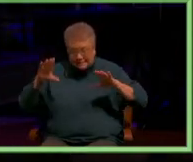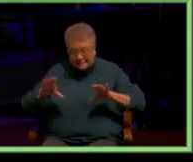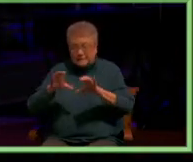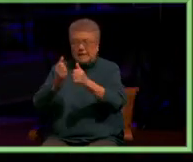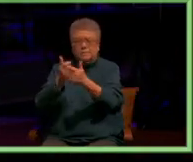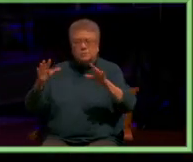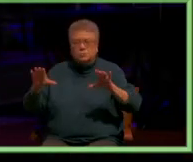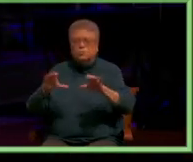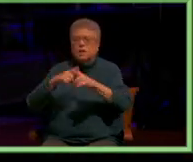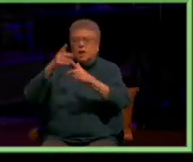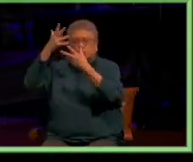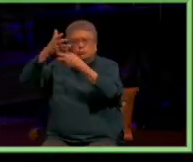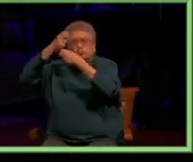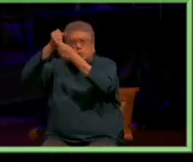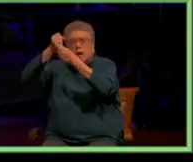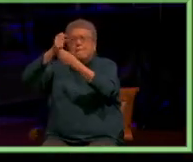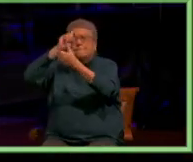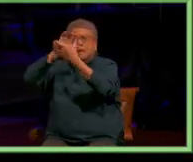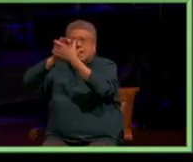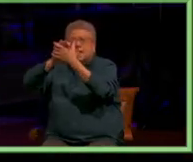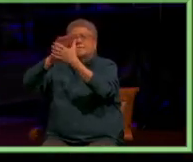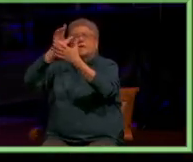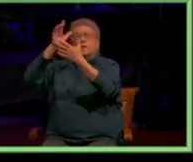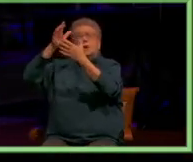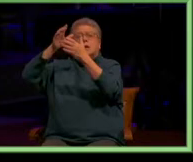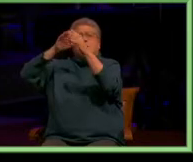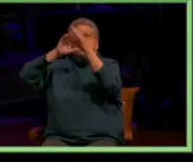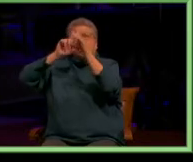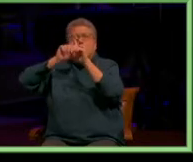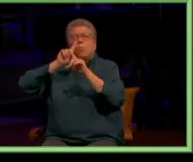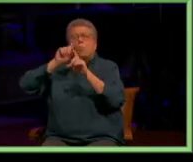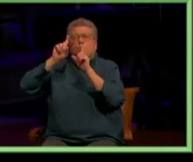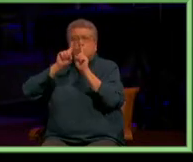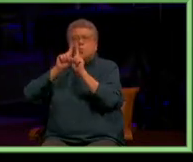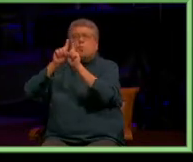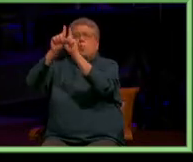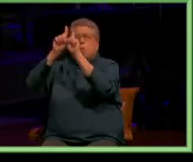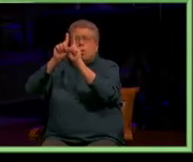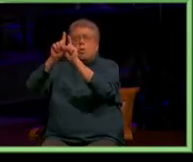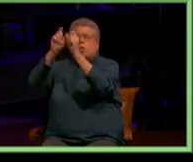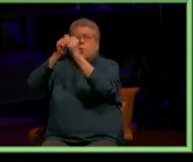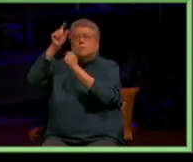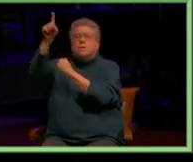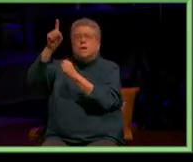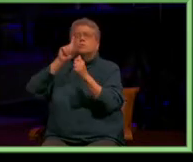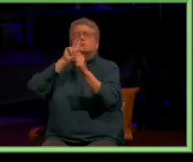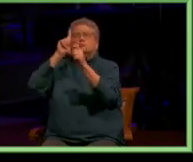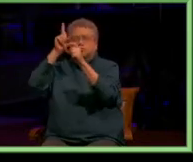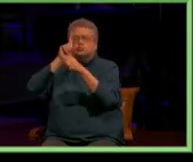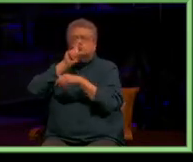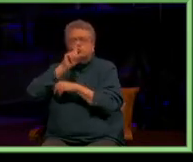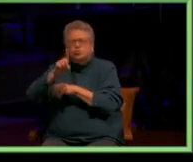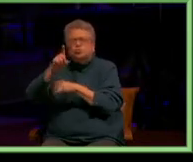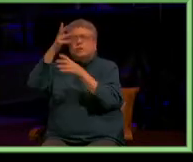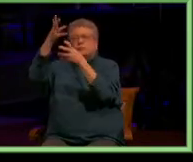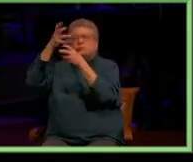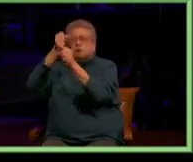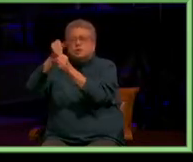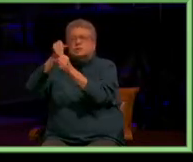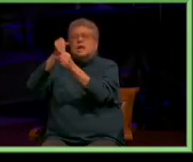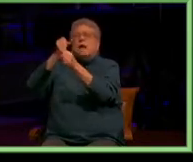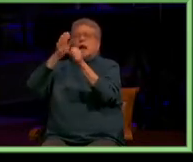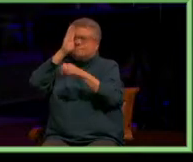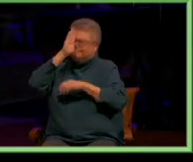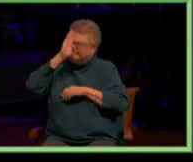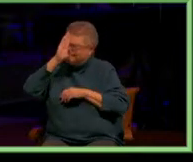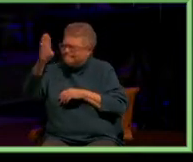do, and you trust him, and you believe in him, and you walk towards him, giving evidence that you truly trusted him, that you're steadfast, saying, my